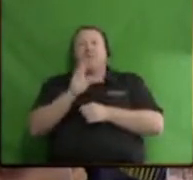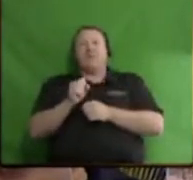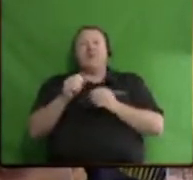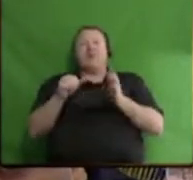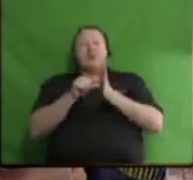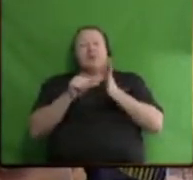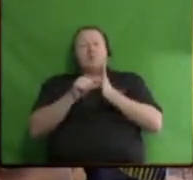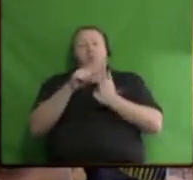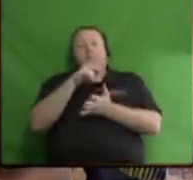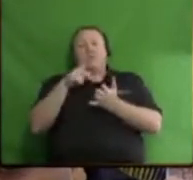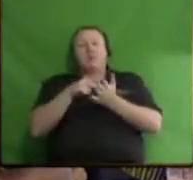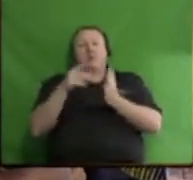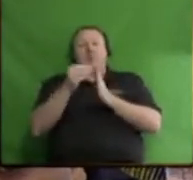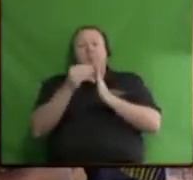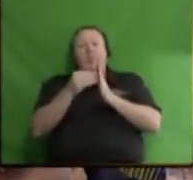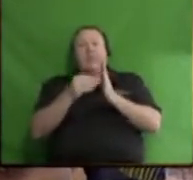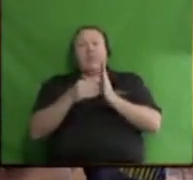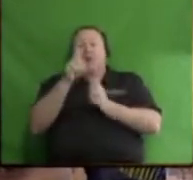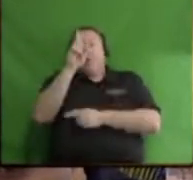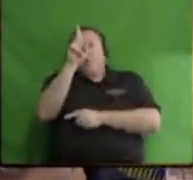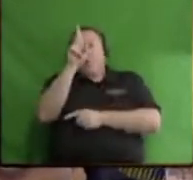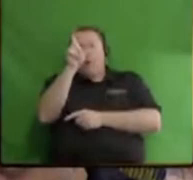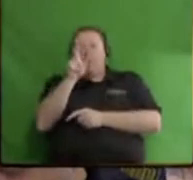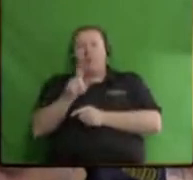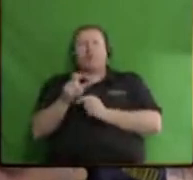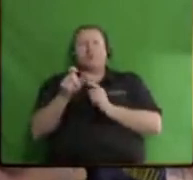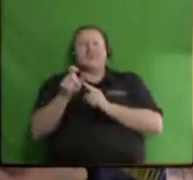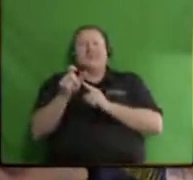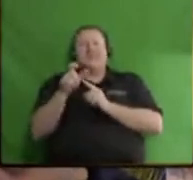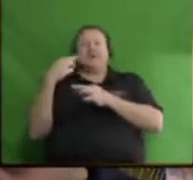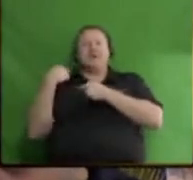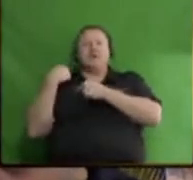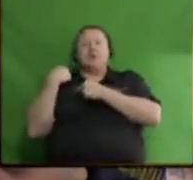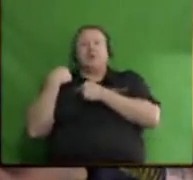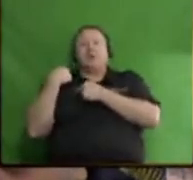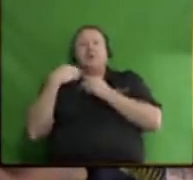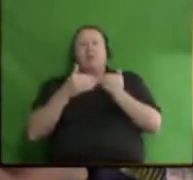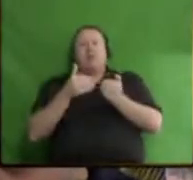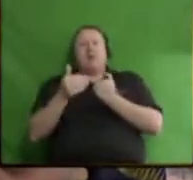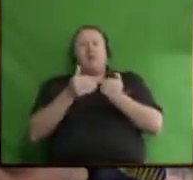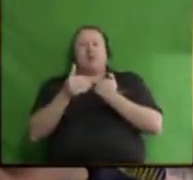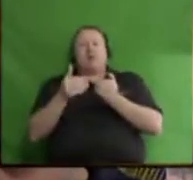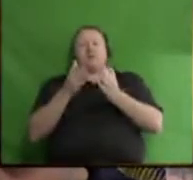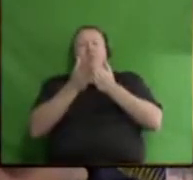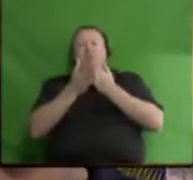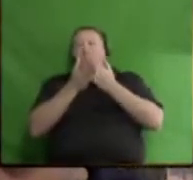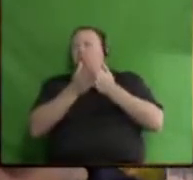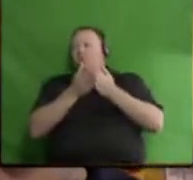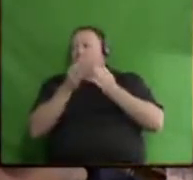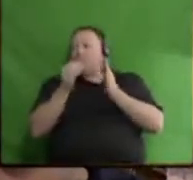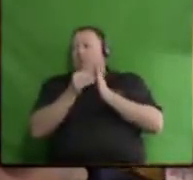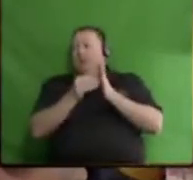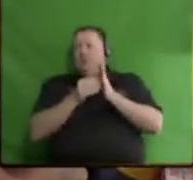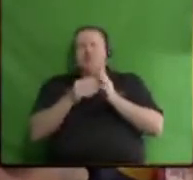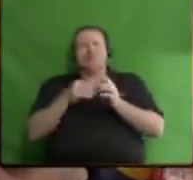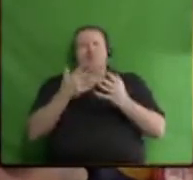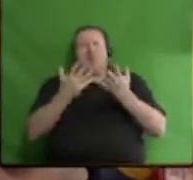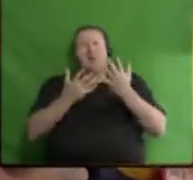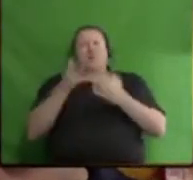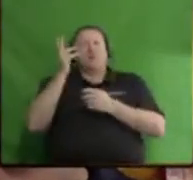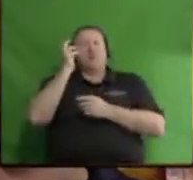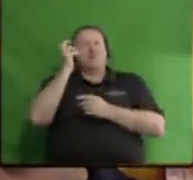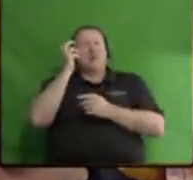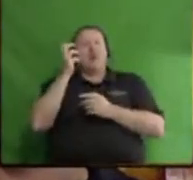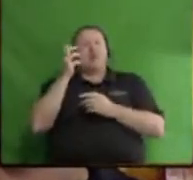crucial positions where there will then be one person who's actually responsible for the management of a given port. This may sound elementary,